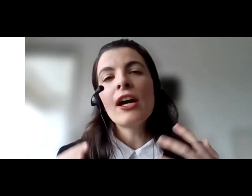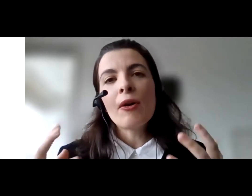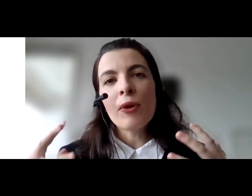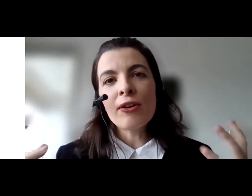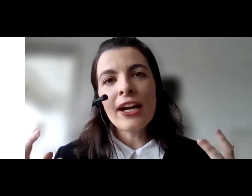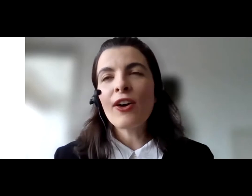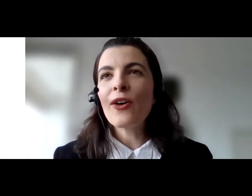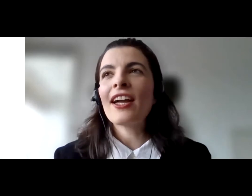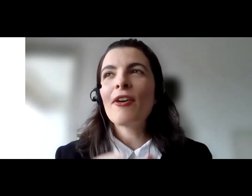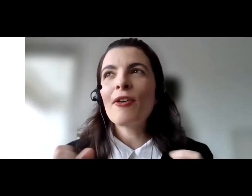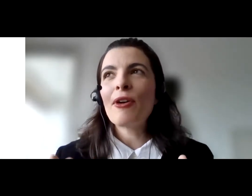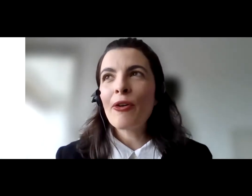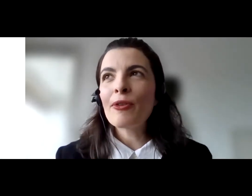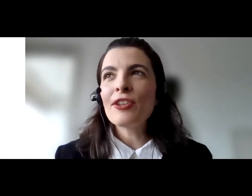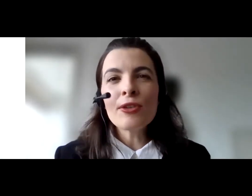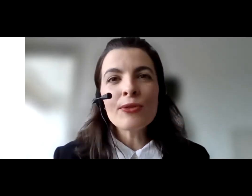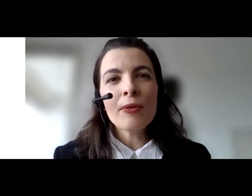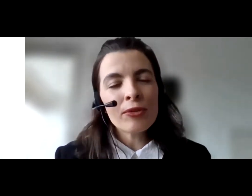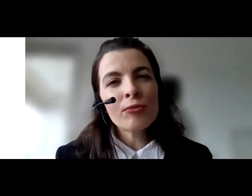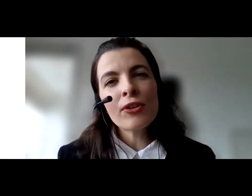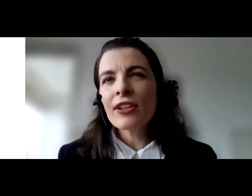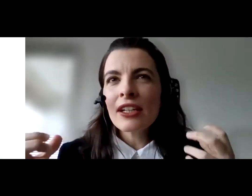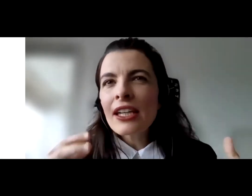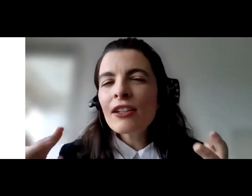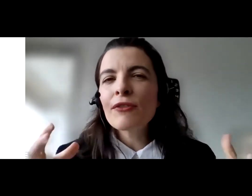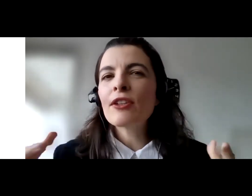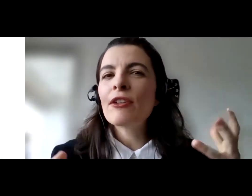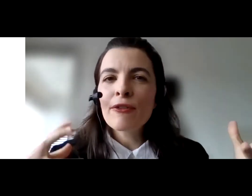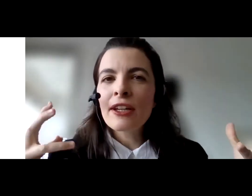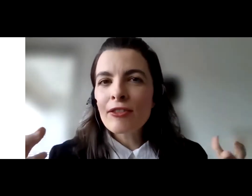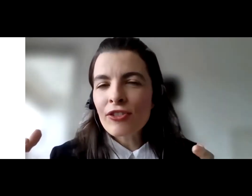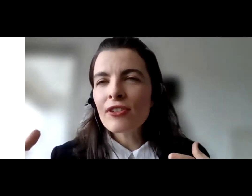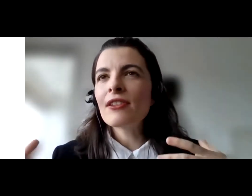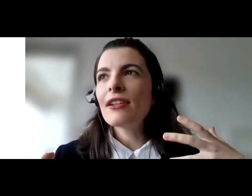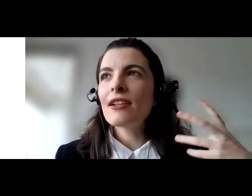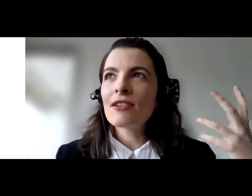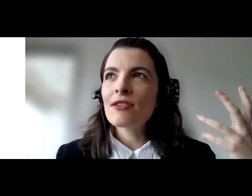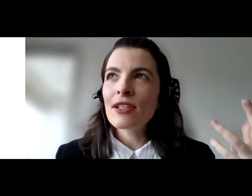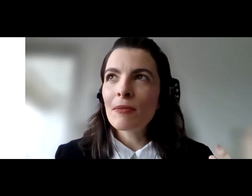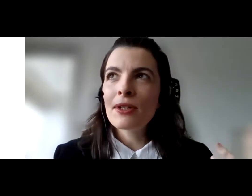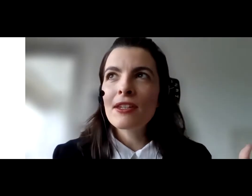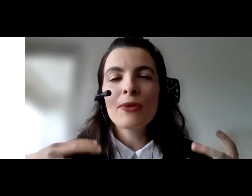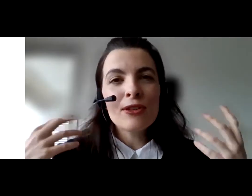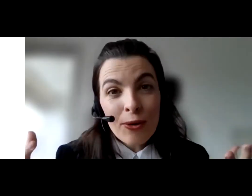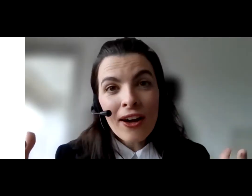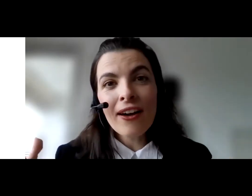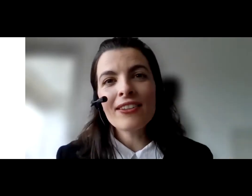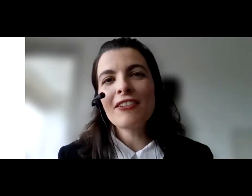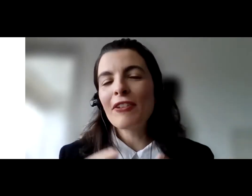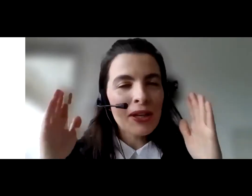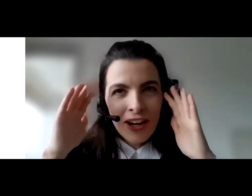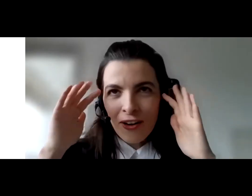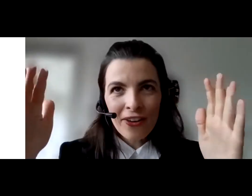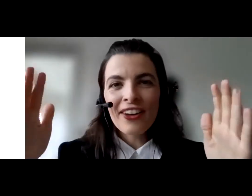or where you're like, okay, I already knew I want to work in the field of electricity and sustainability, but solar